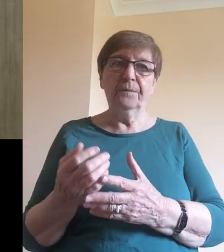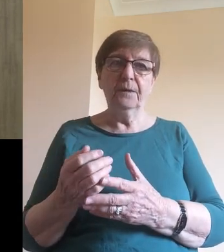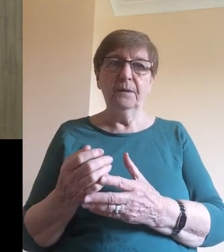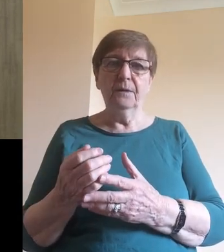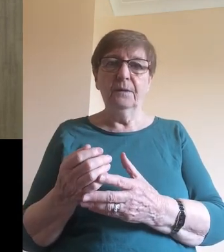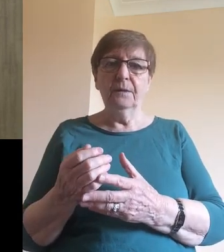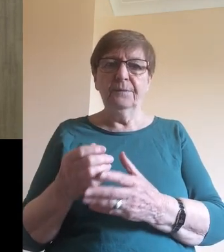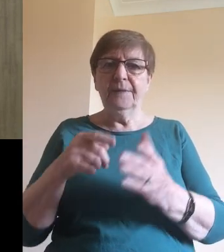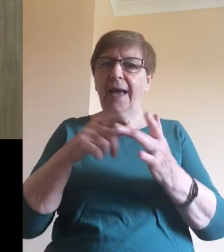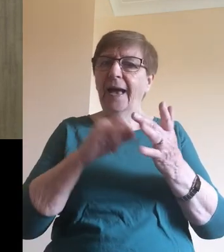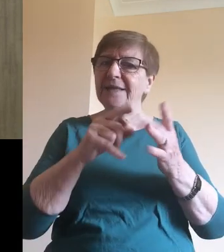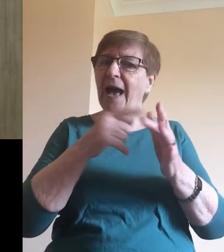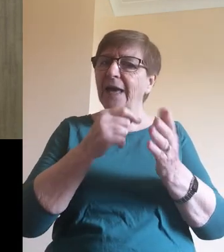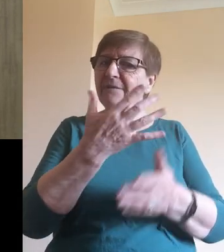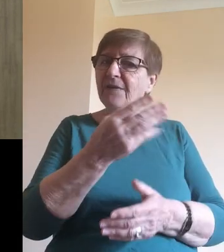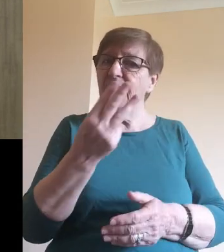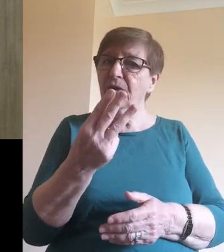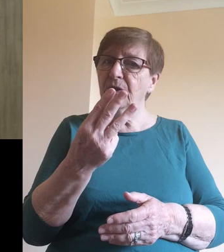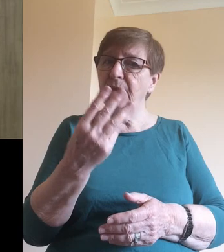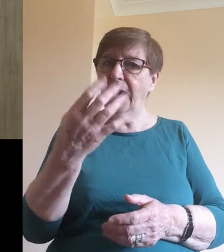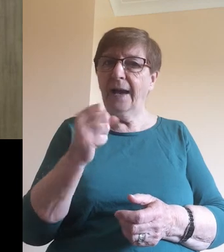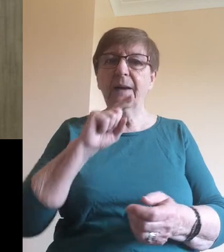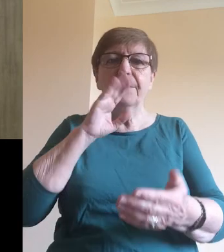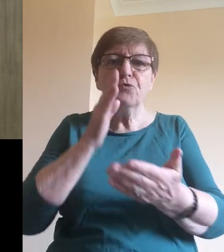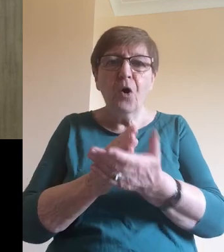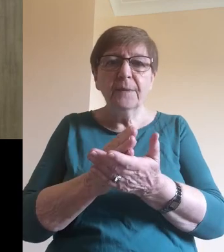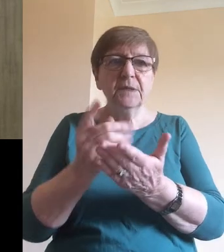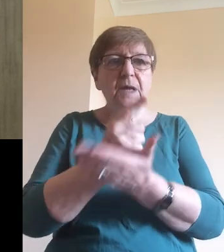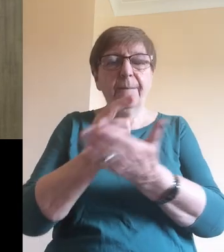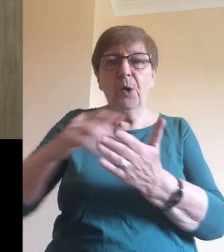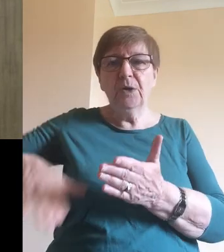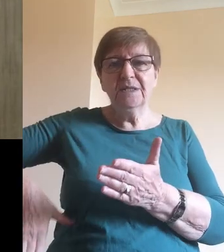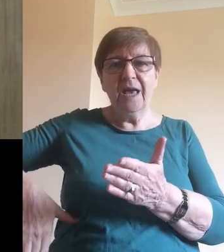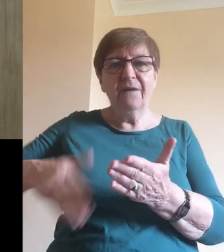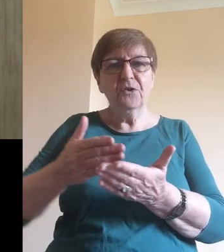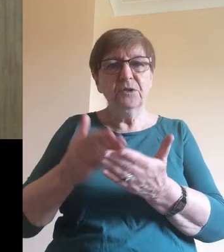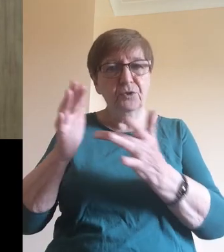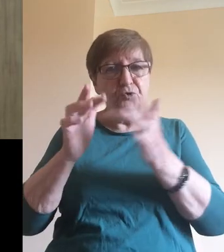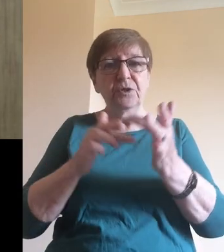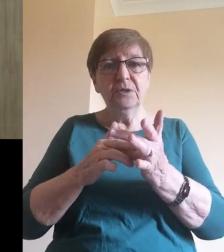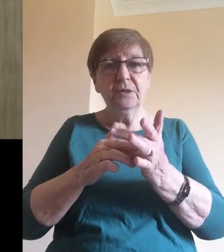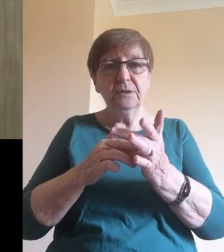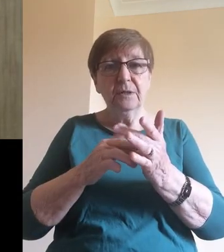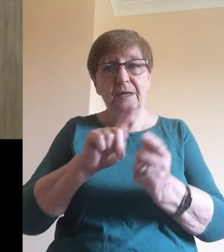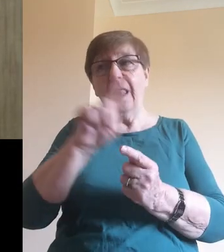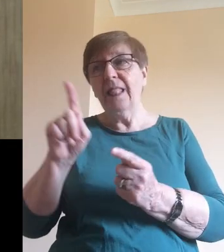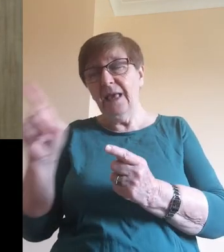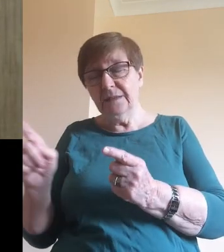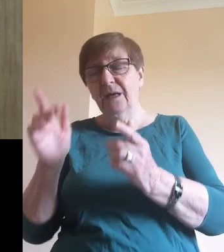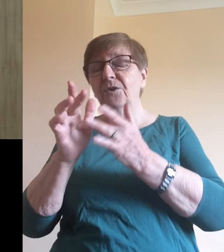There were in Isaiah 53 promises about a servant, and much later than when Isaiah had written these words, Jesus